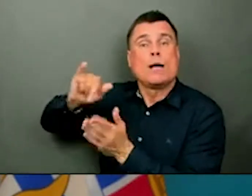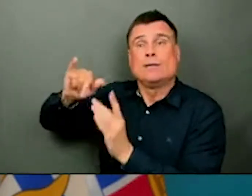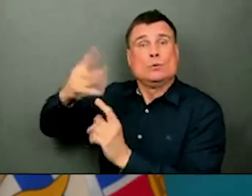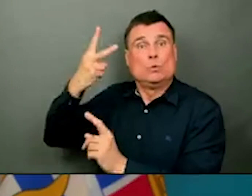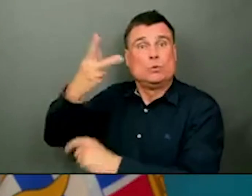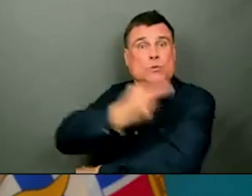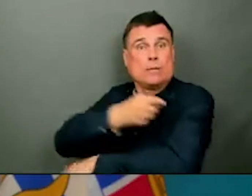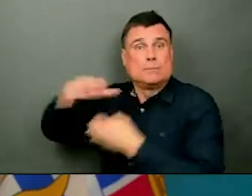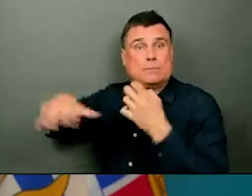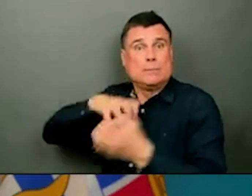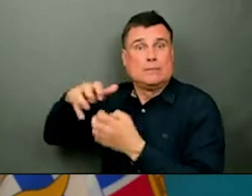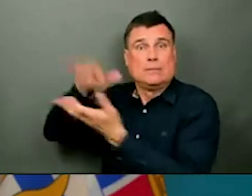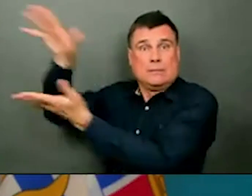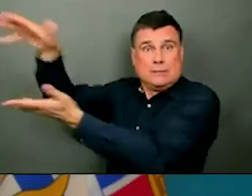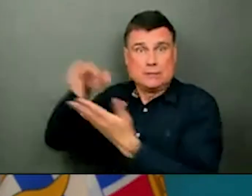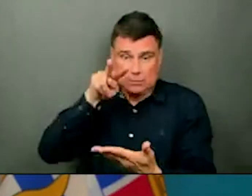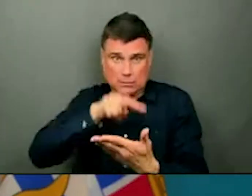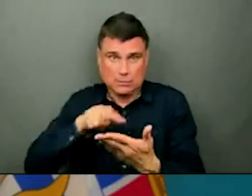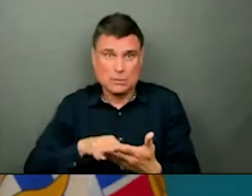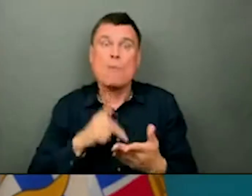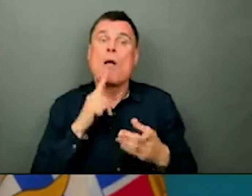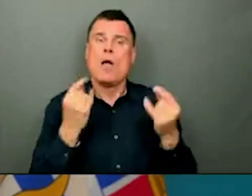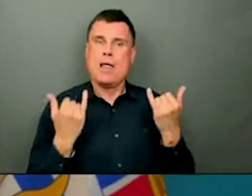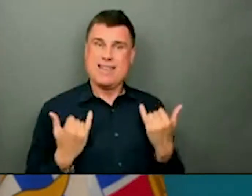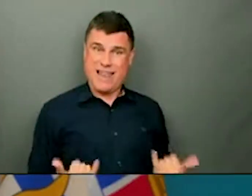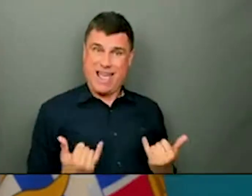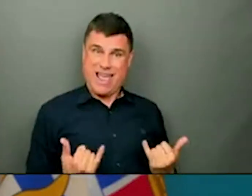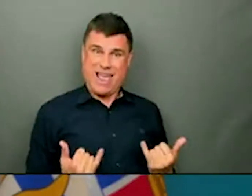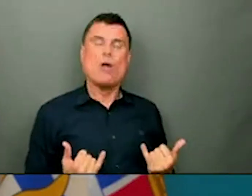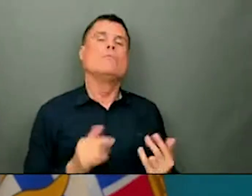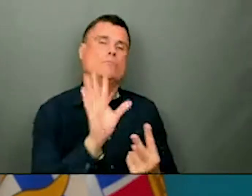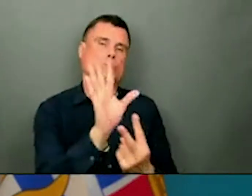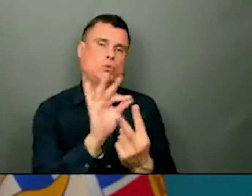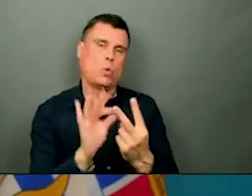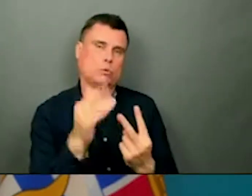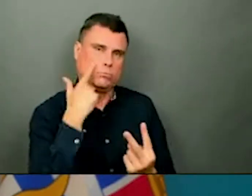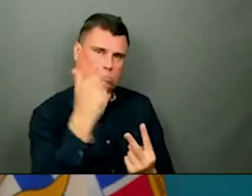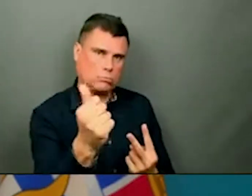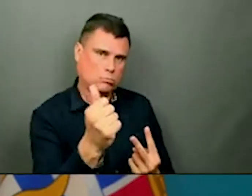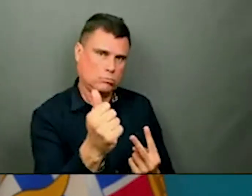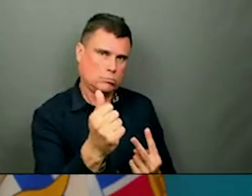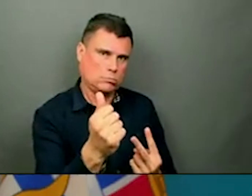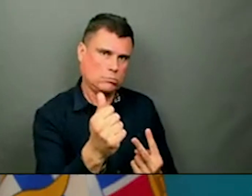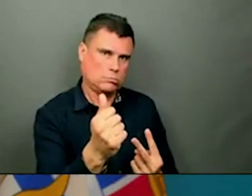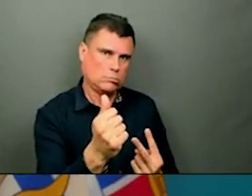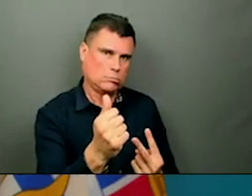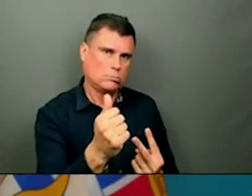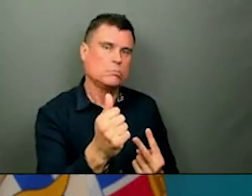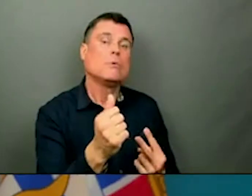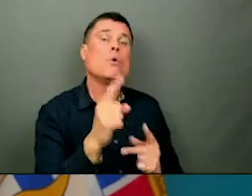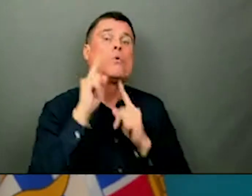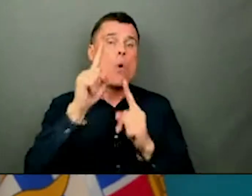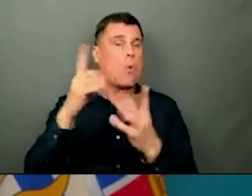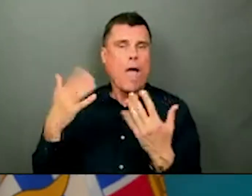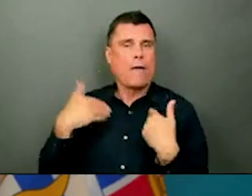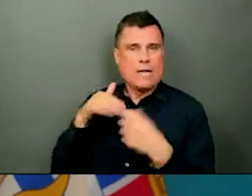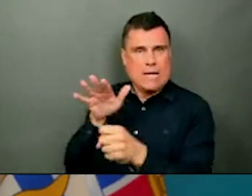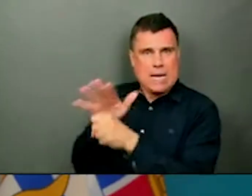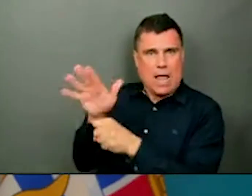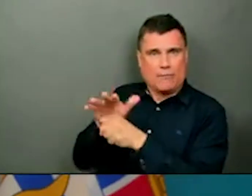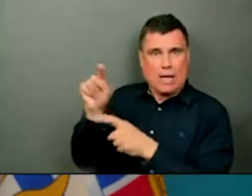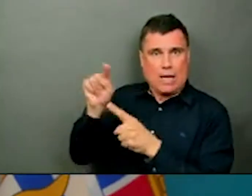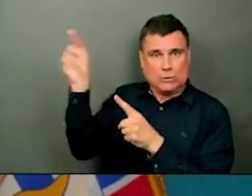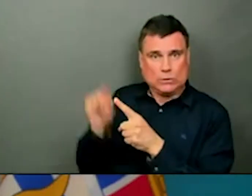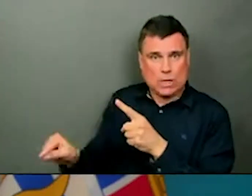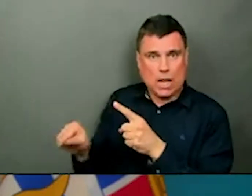people. We will ensure that we have enough of the AstraZeneca vaccines so that people have the choice